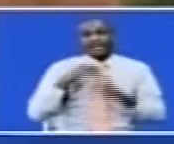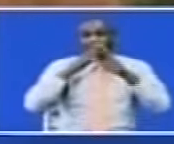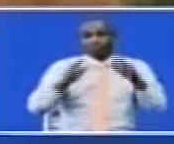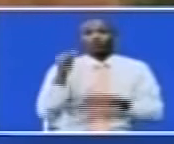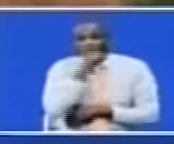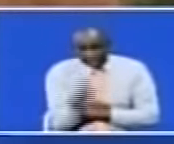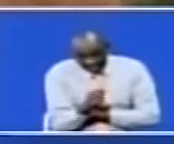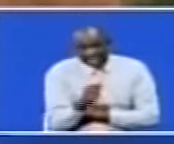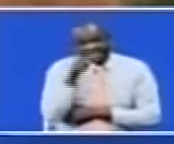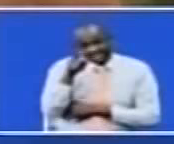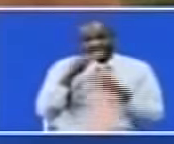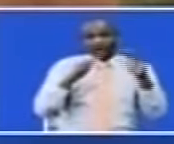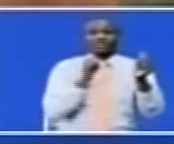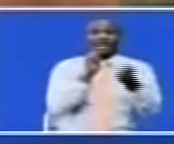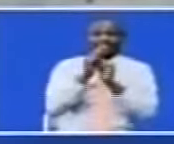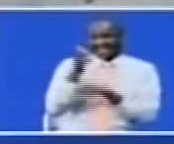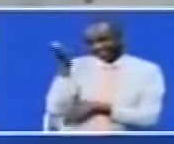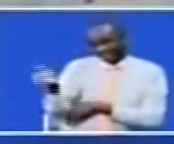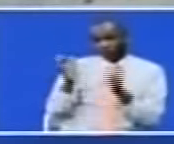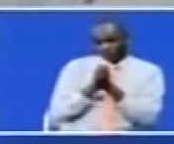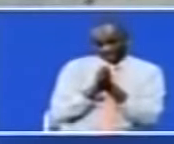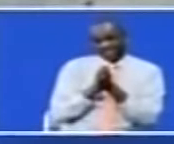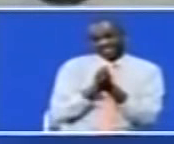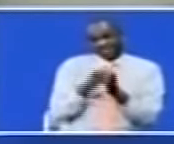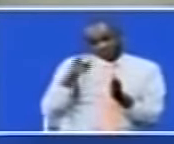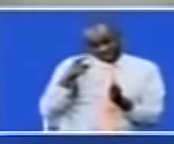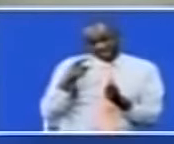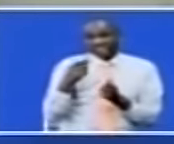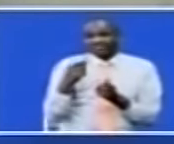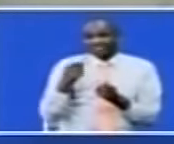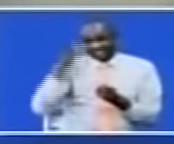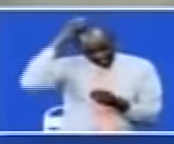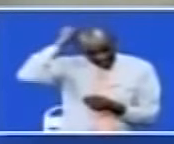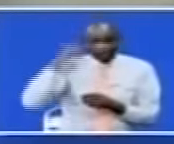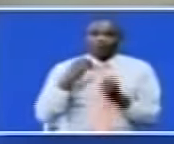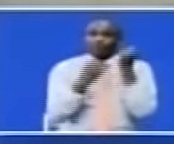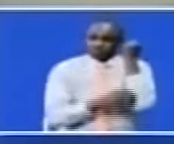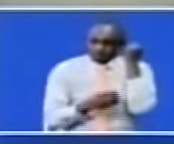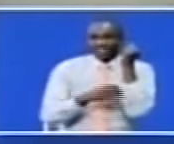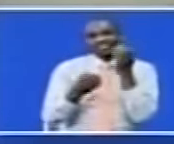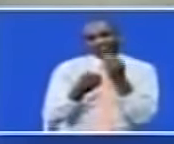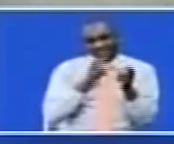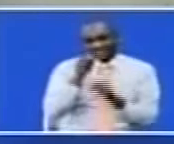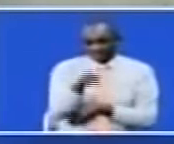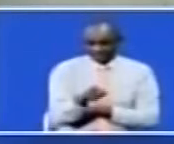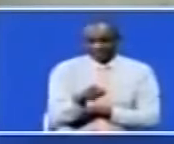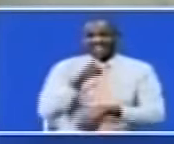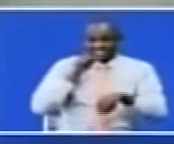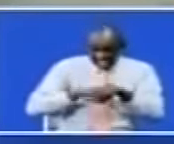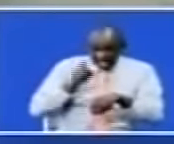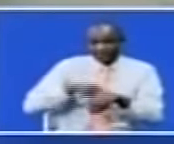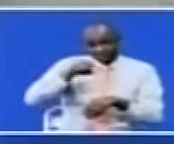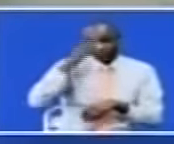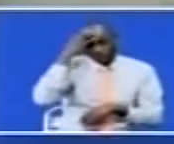a home for the elderly in Kasarani, operated by the Little Sisters of the Poor. And perhaps, who knows, when Pope Francis comes to